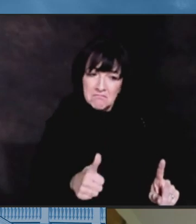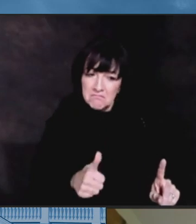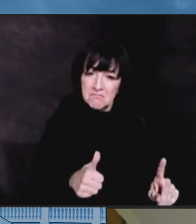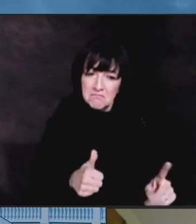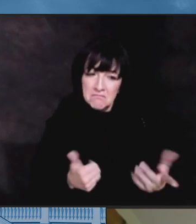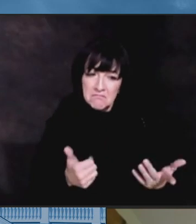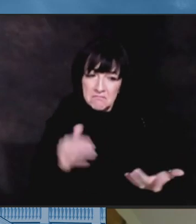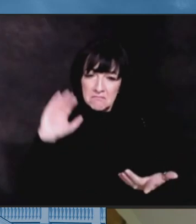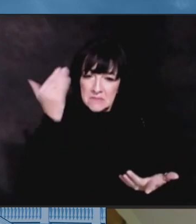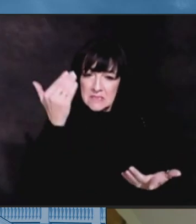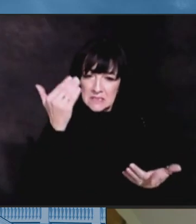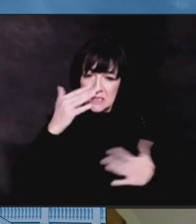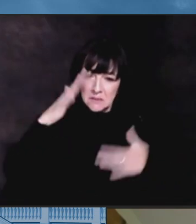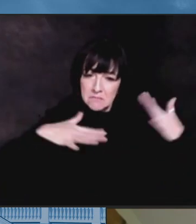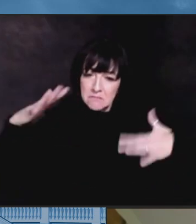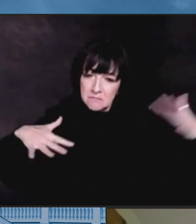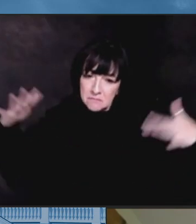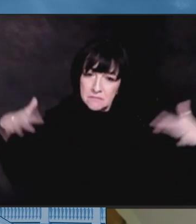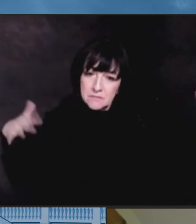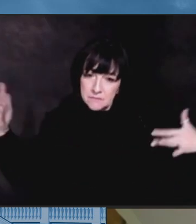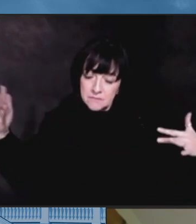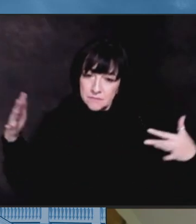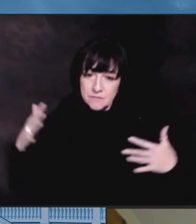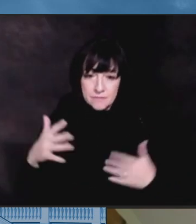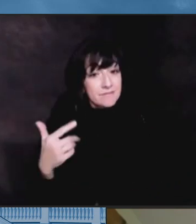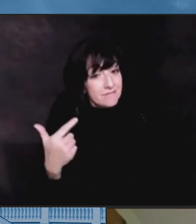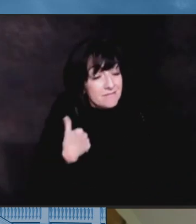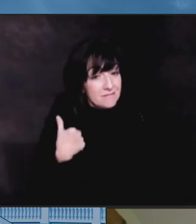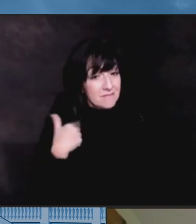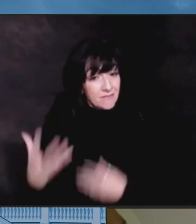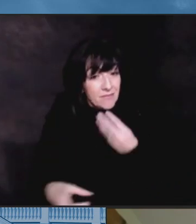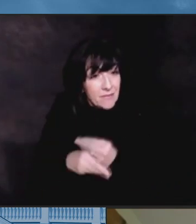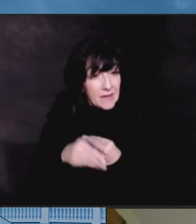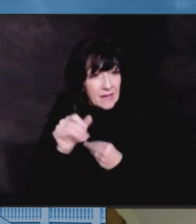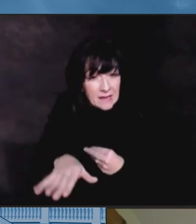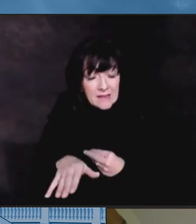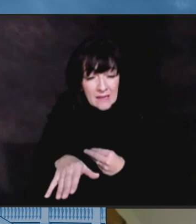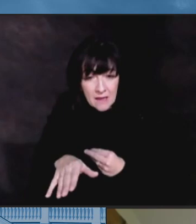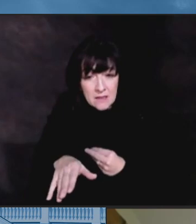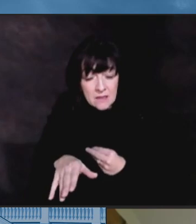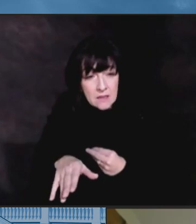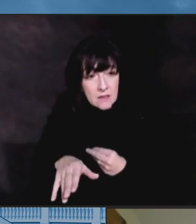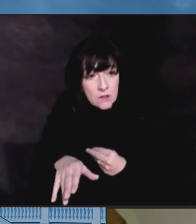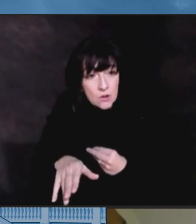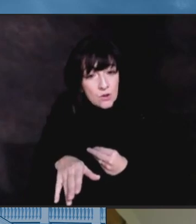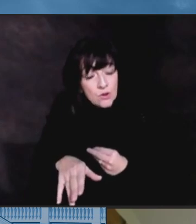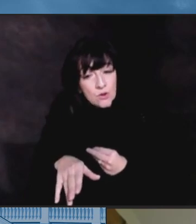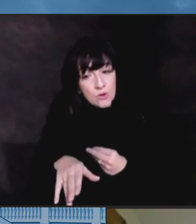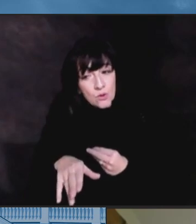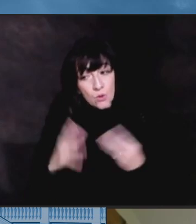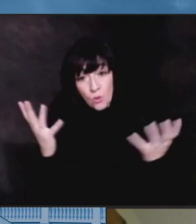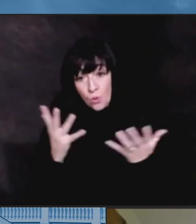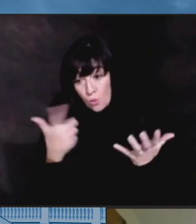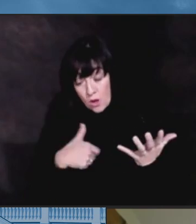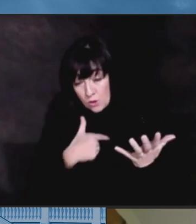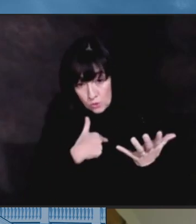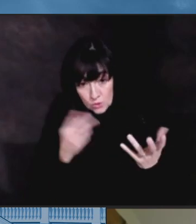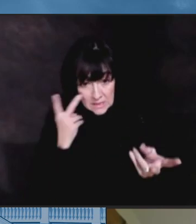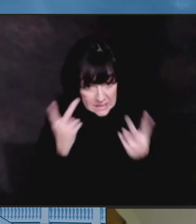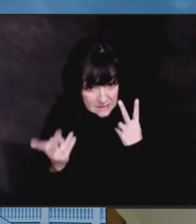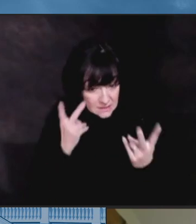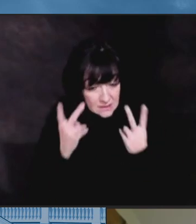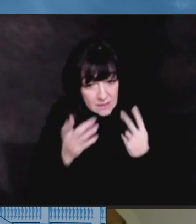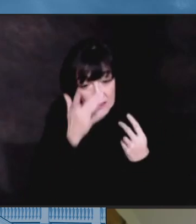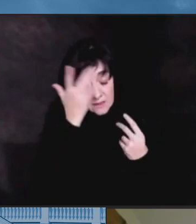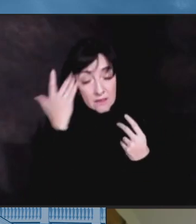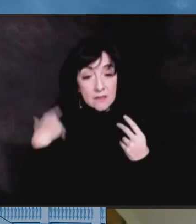Yeah, so I'll just add to that, but not a lot. I mean, what we are seeing during